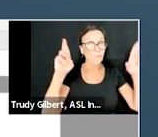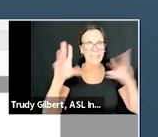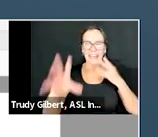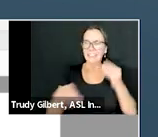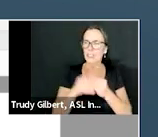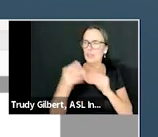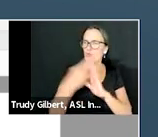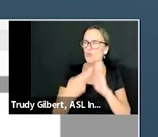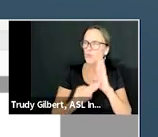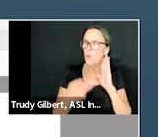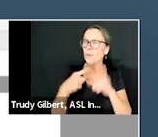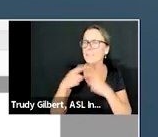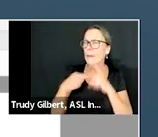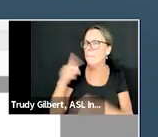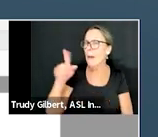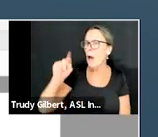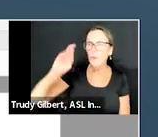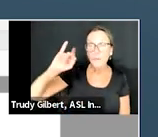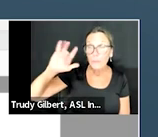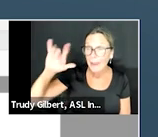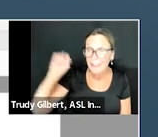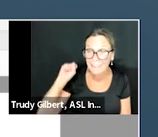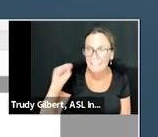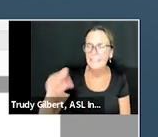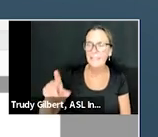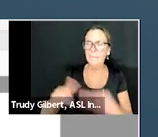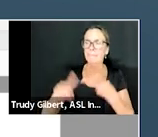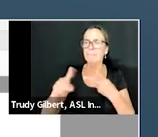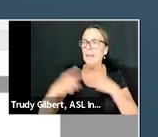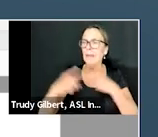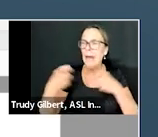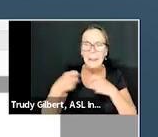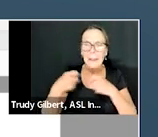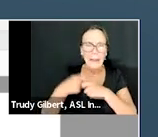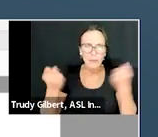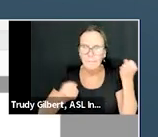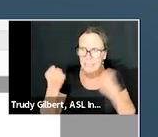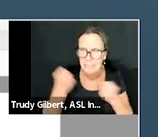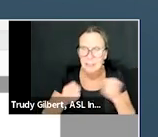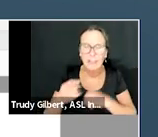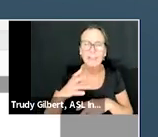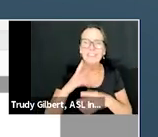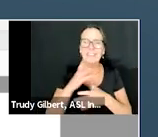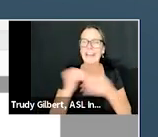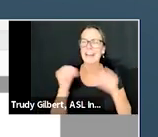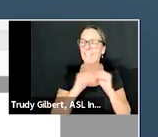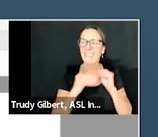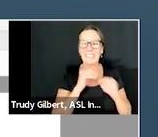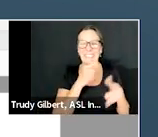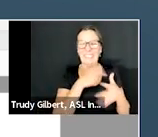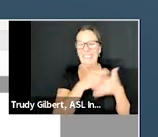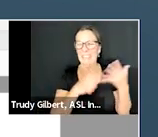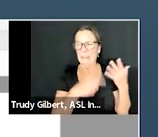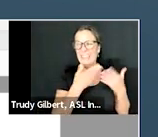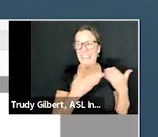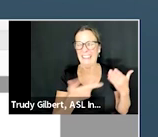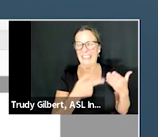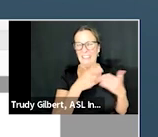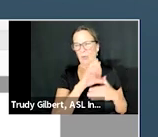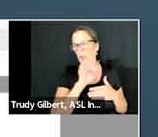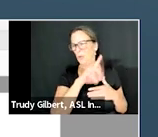about trails, dealing with electric vehicles and closing a lot of loopholes and fixing a lot of things where the code is currently confusing or